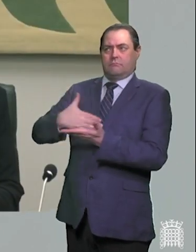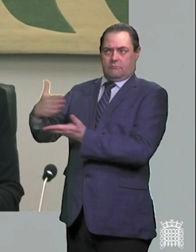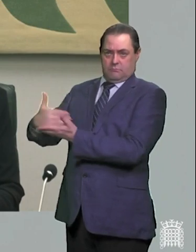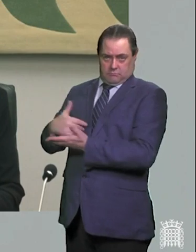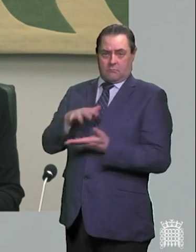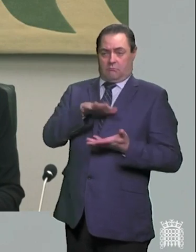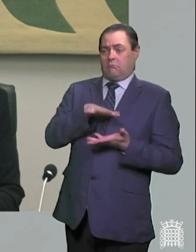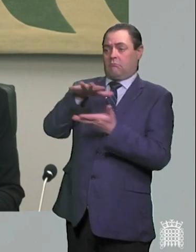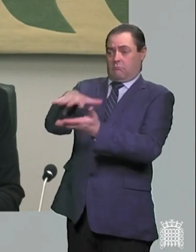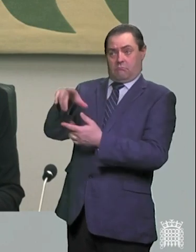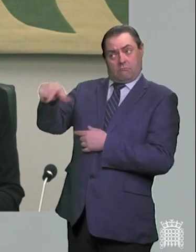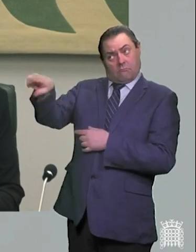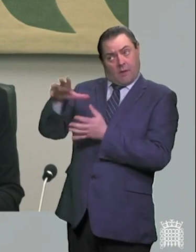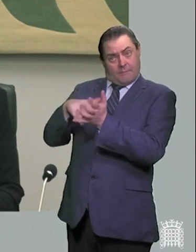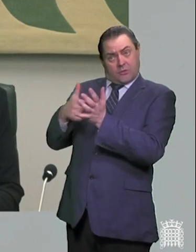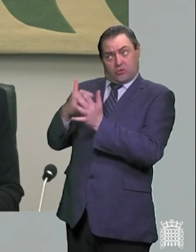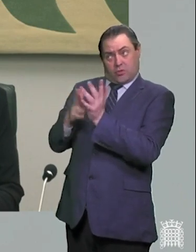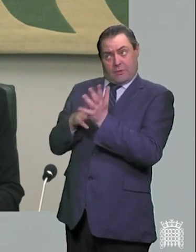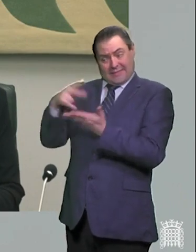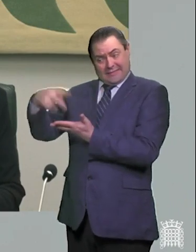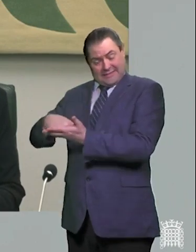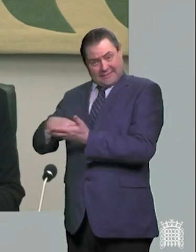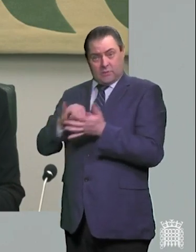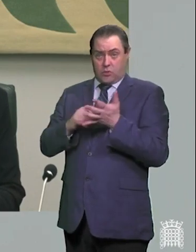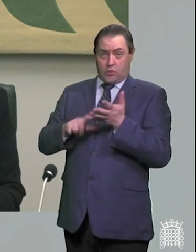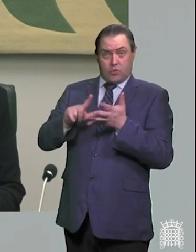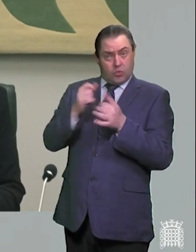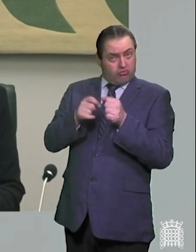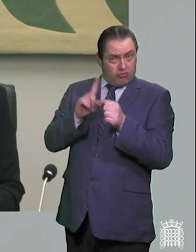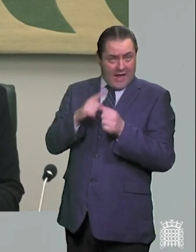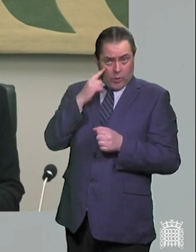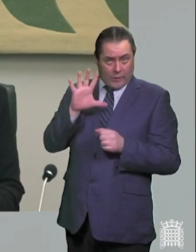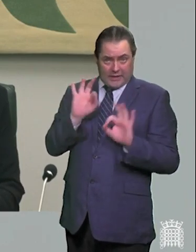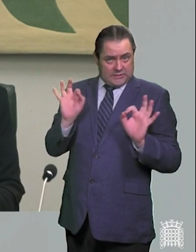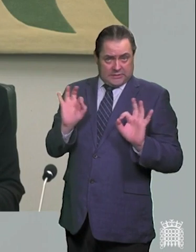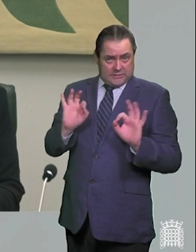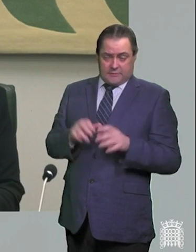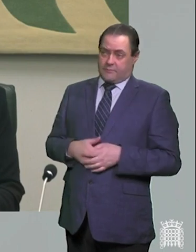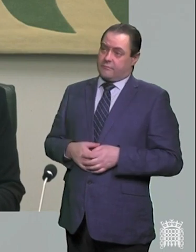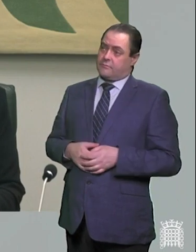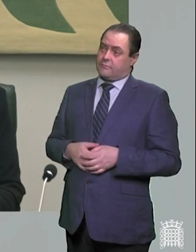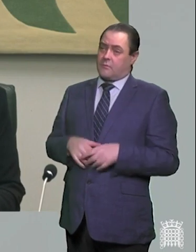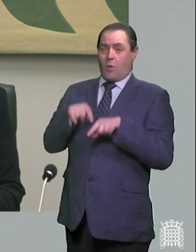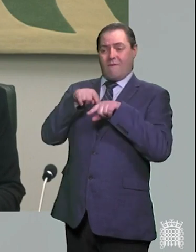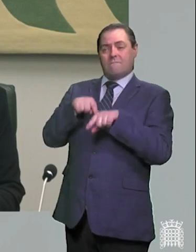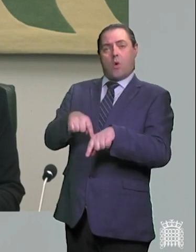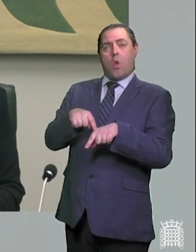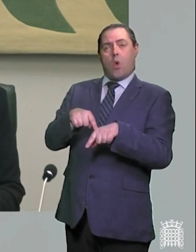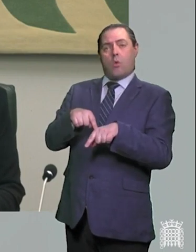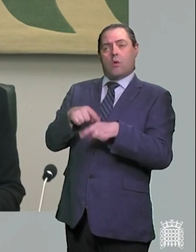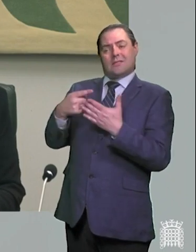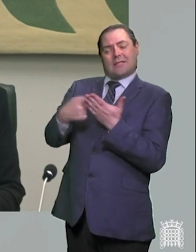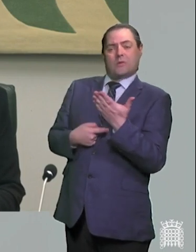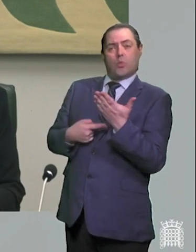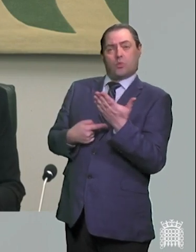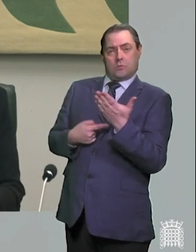to Mr. Johnson. Sue Gray is not a witness. We have followed the standing orders of the House and the